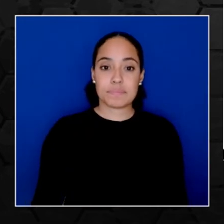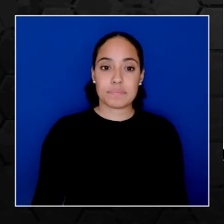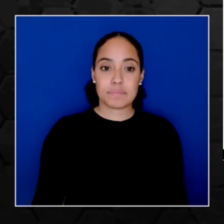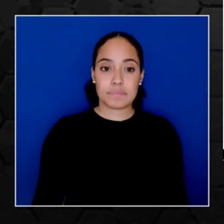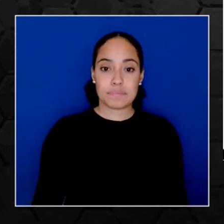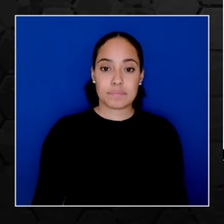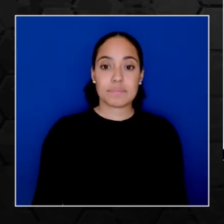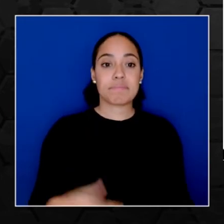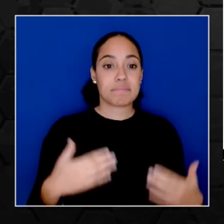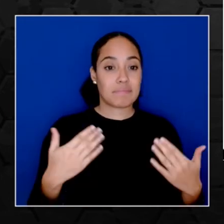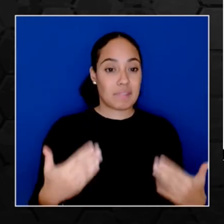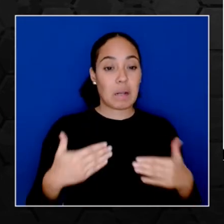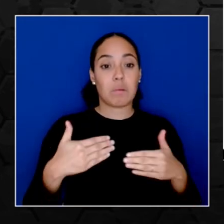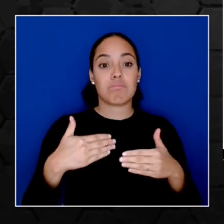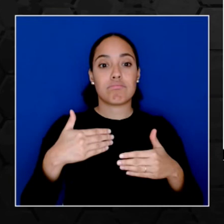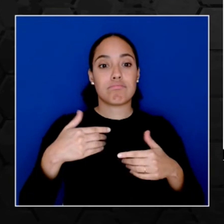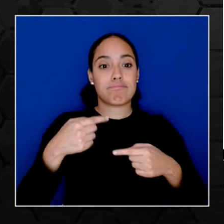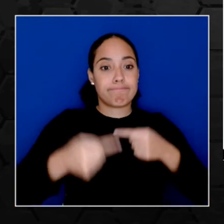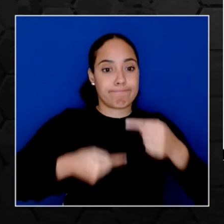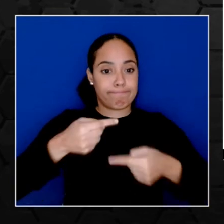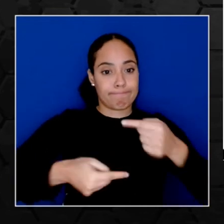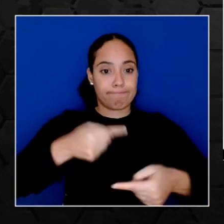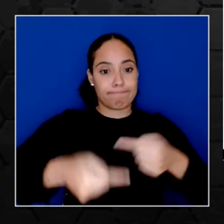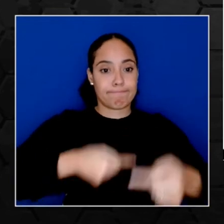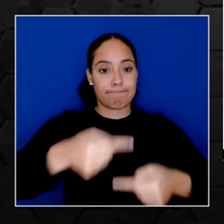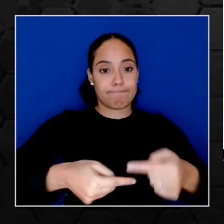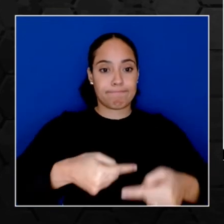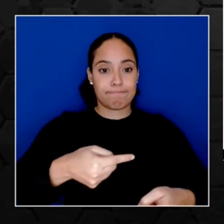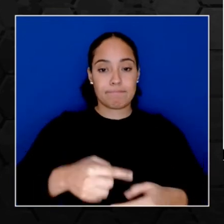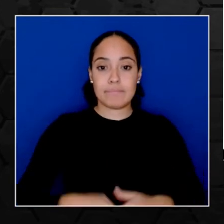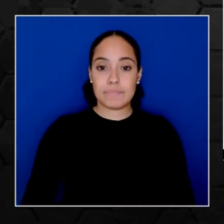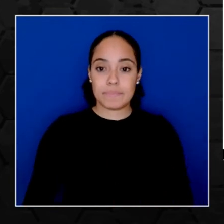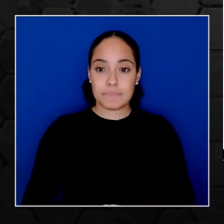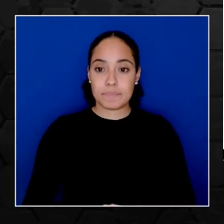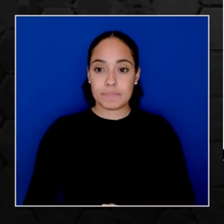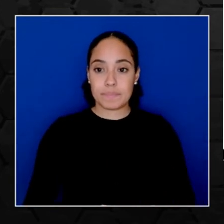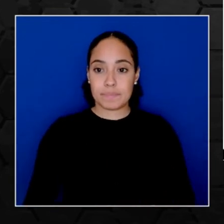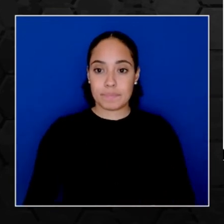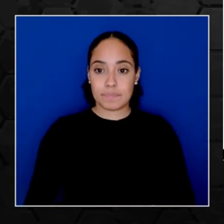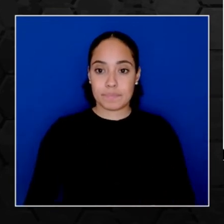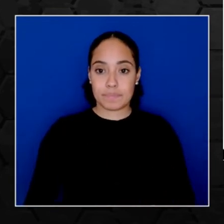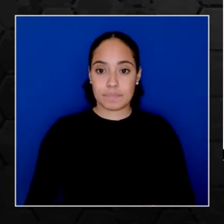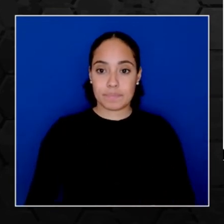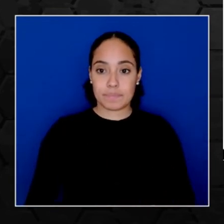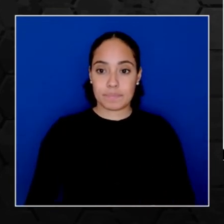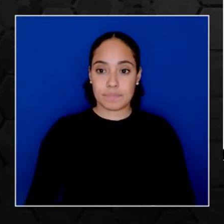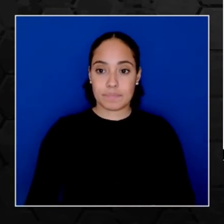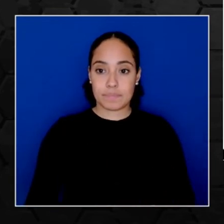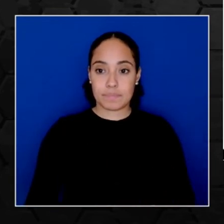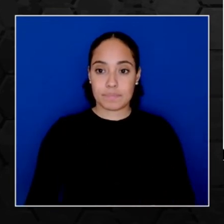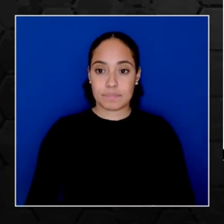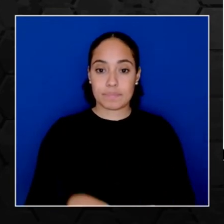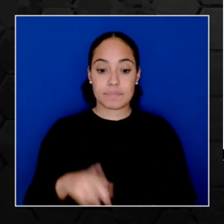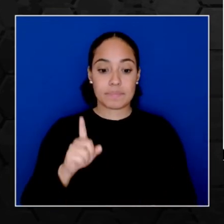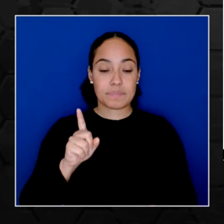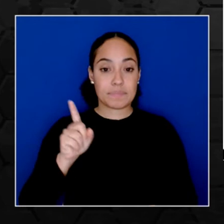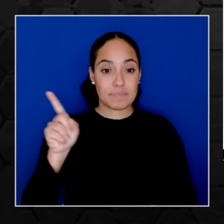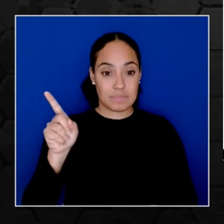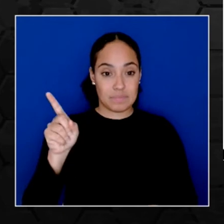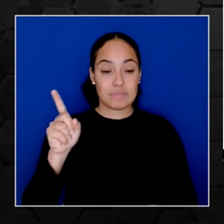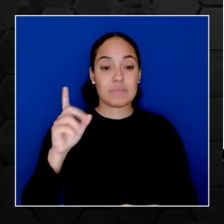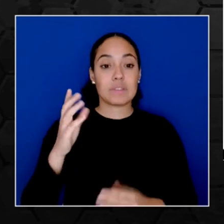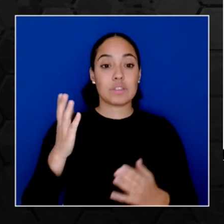it to check if it's working. So here I'm clicking on services. And when I click on services, it